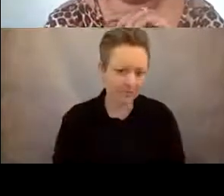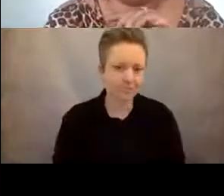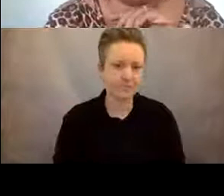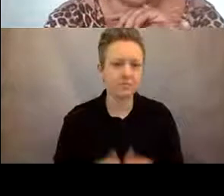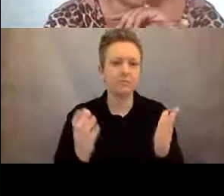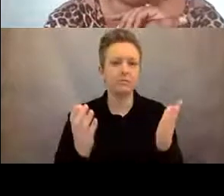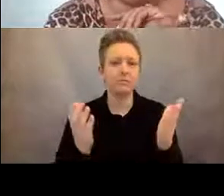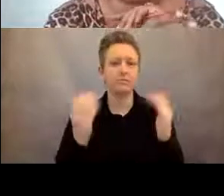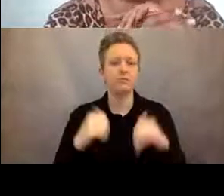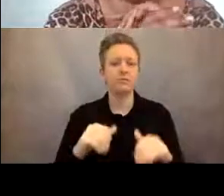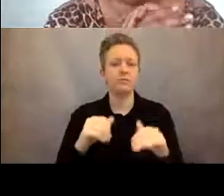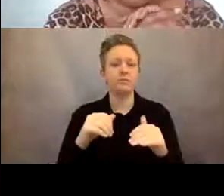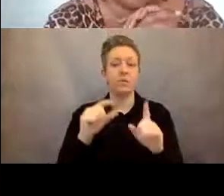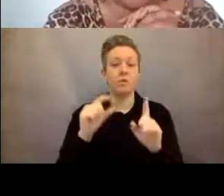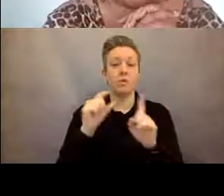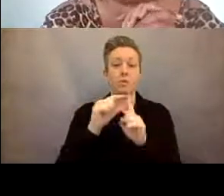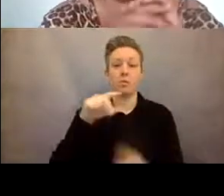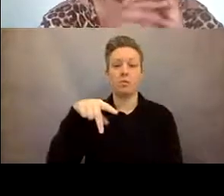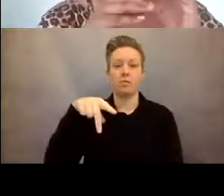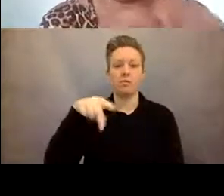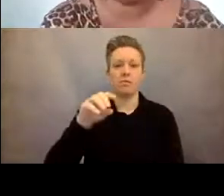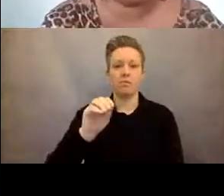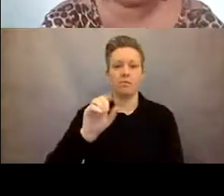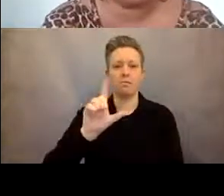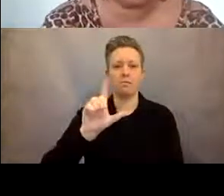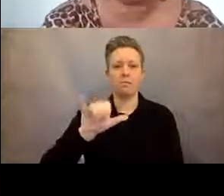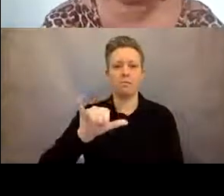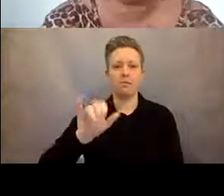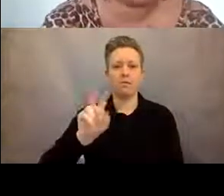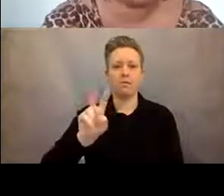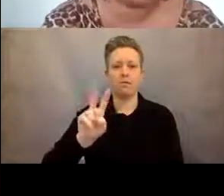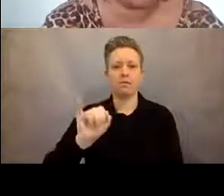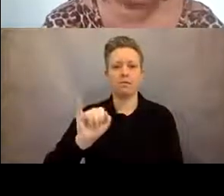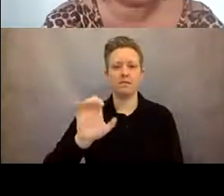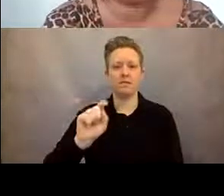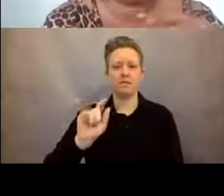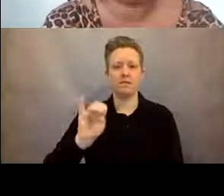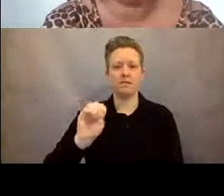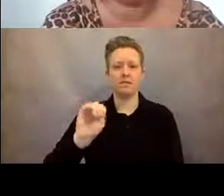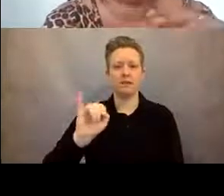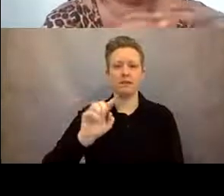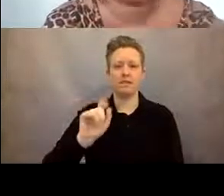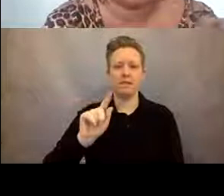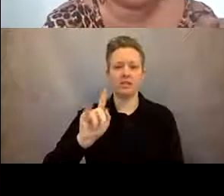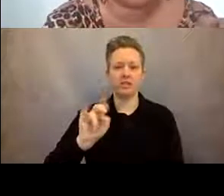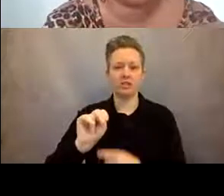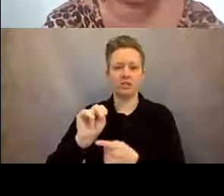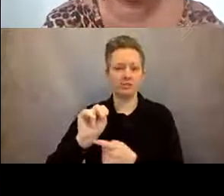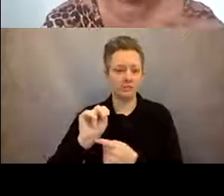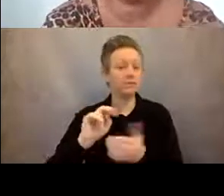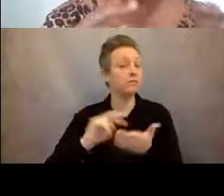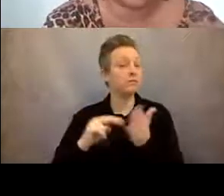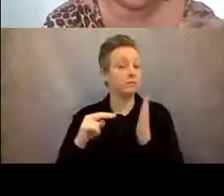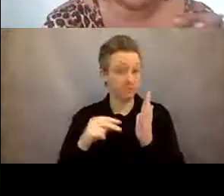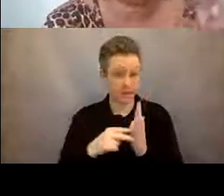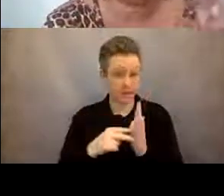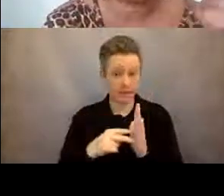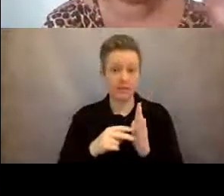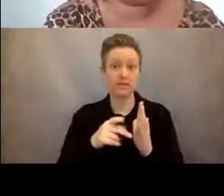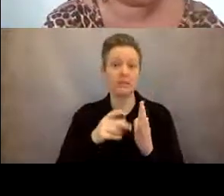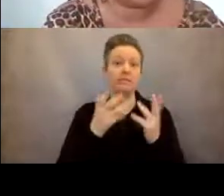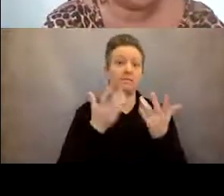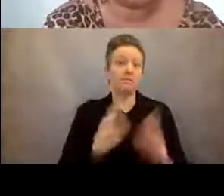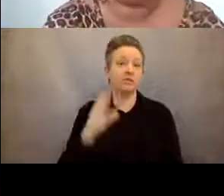polyvictimization refers to having experienced multiple forms of victimization or multiple traumas, such